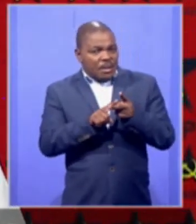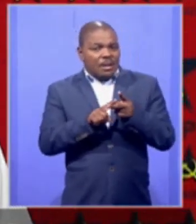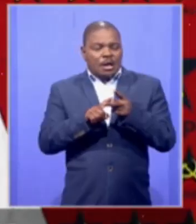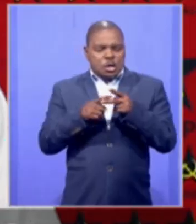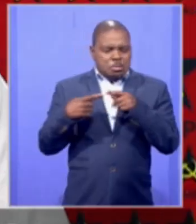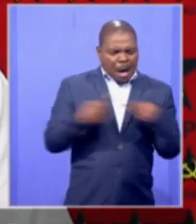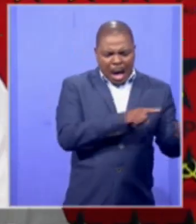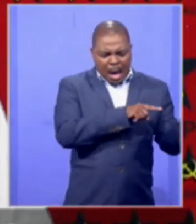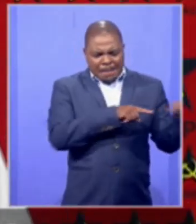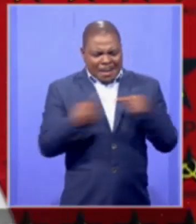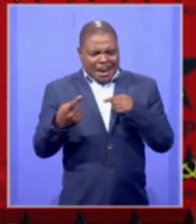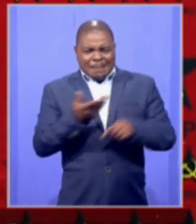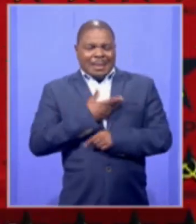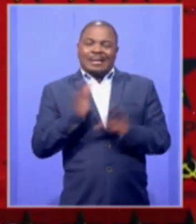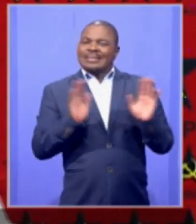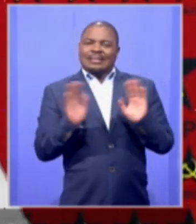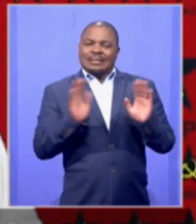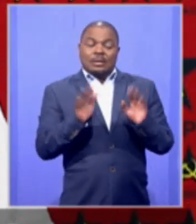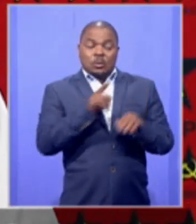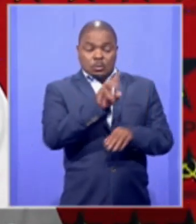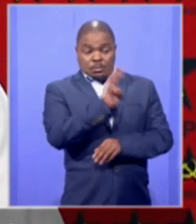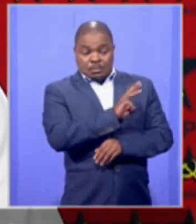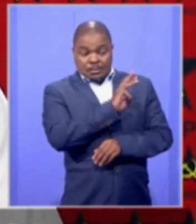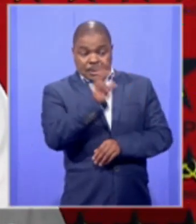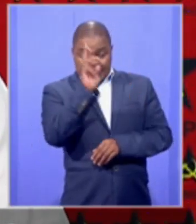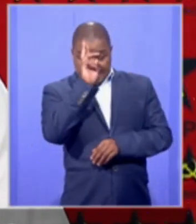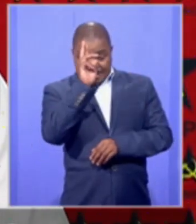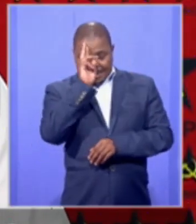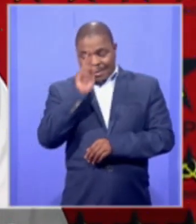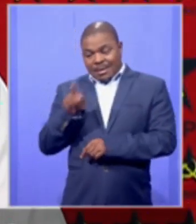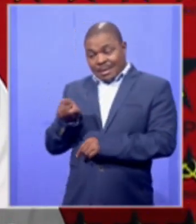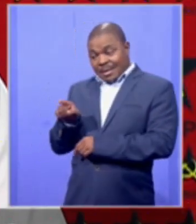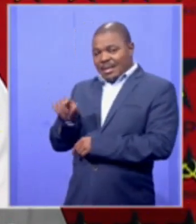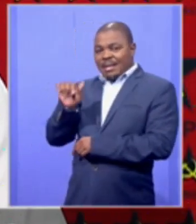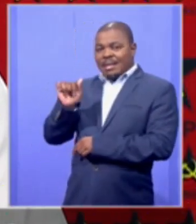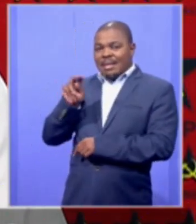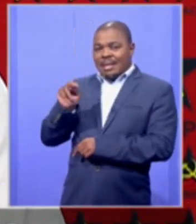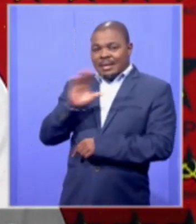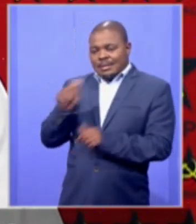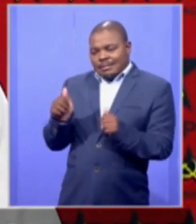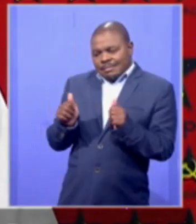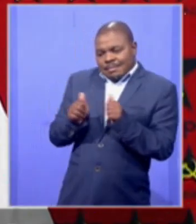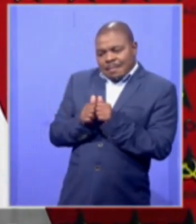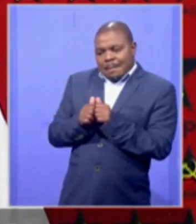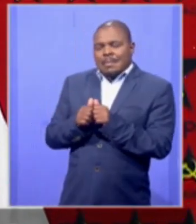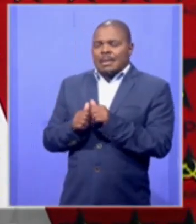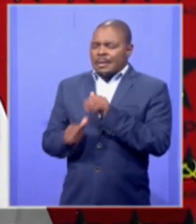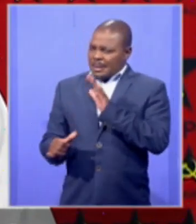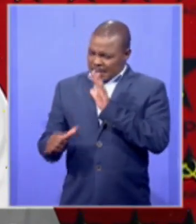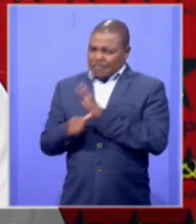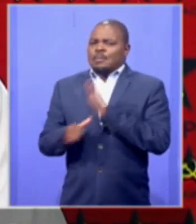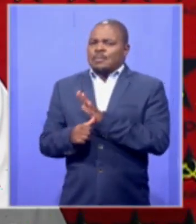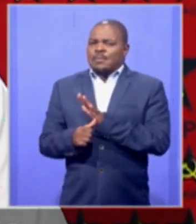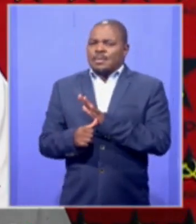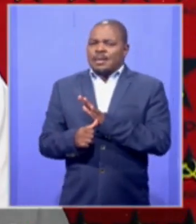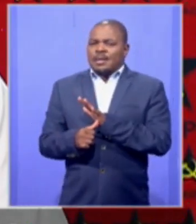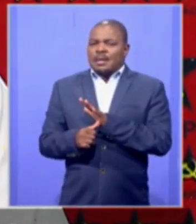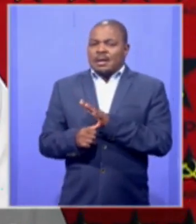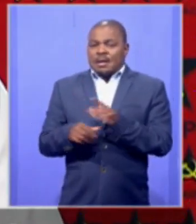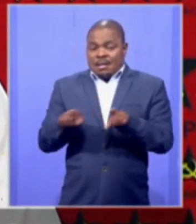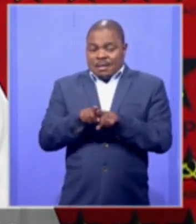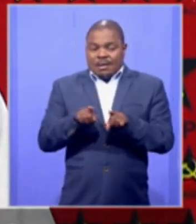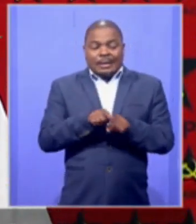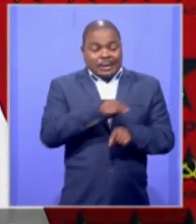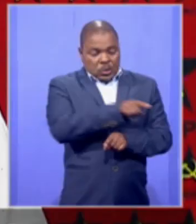ka ditlhogo a ba gopotsa gore mokgatlho wa ANC o botlhokwa jang the alliance le ANC e botlhokwa jang ga jana la